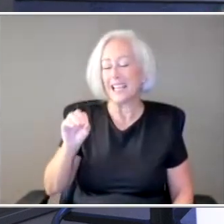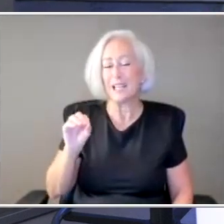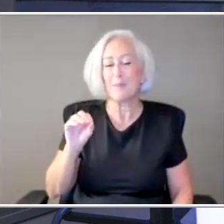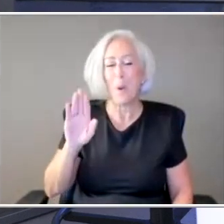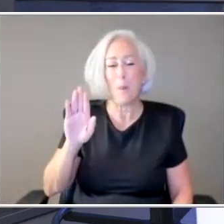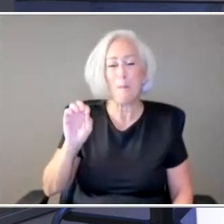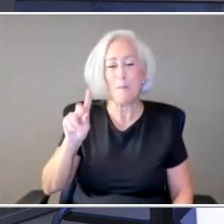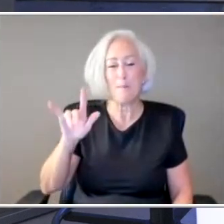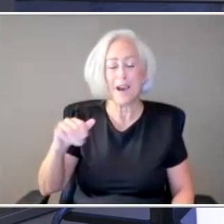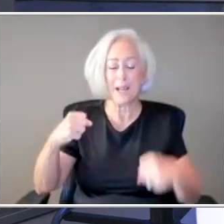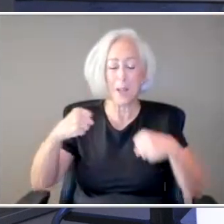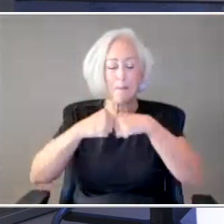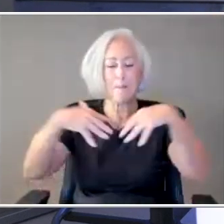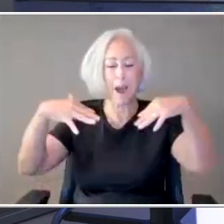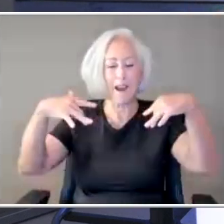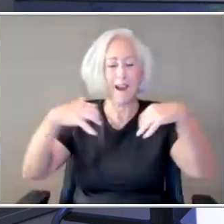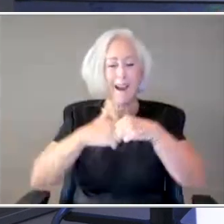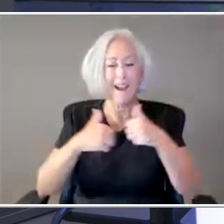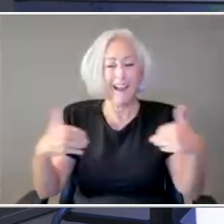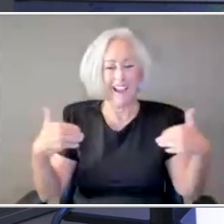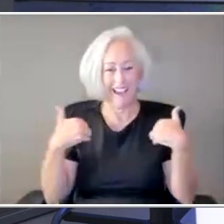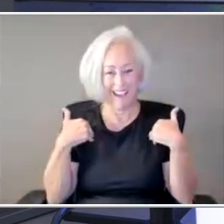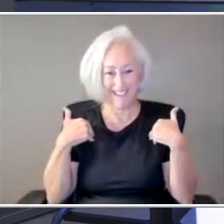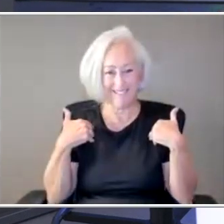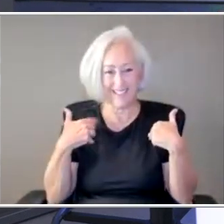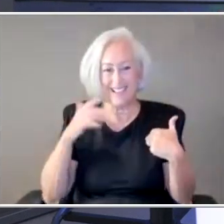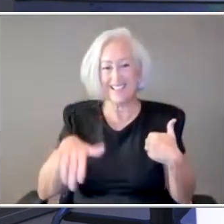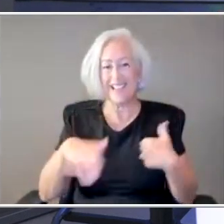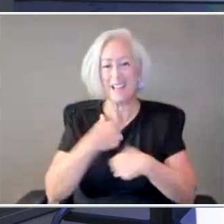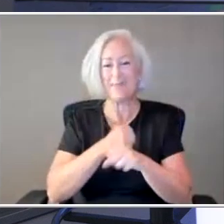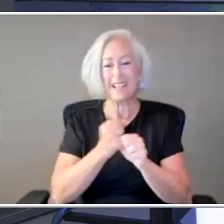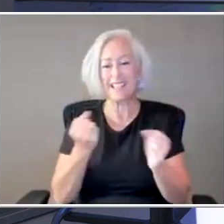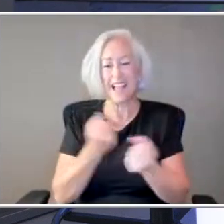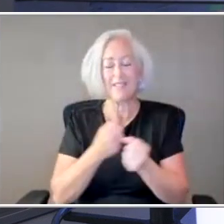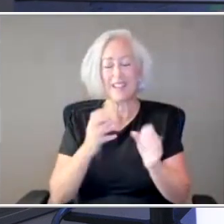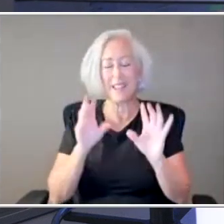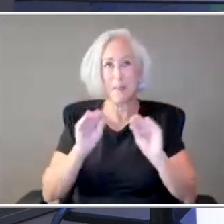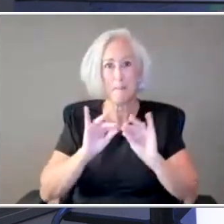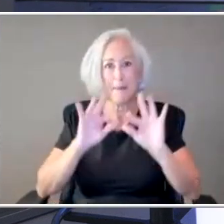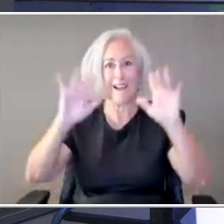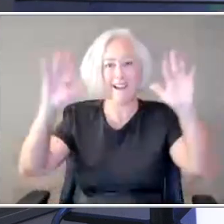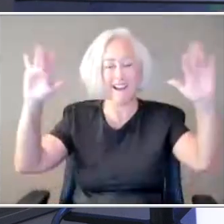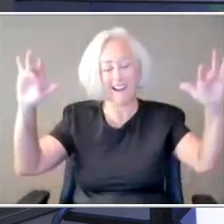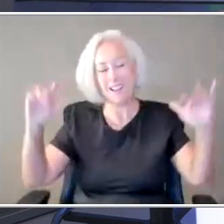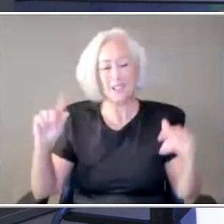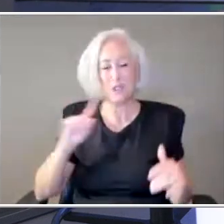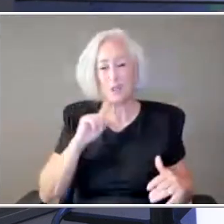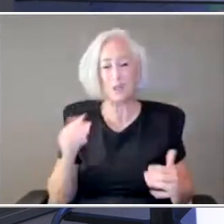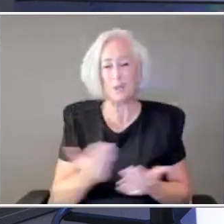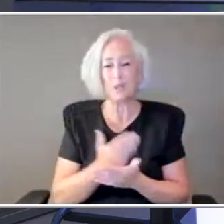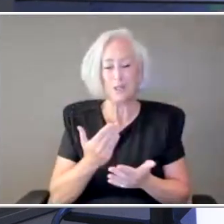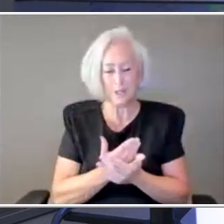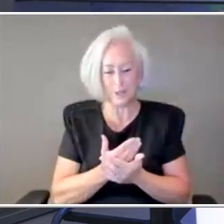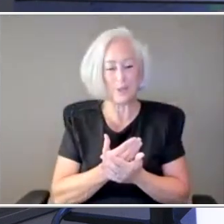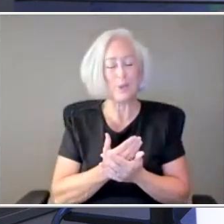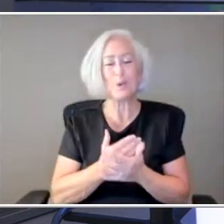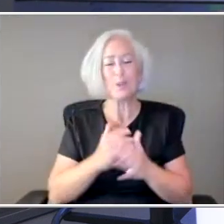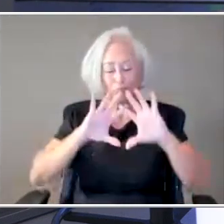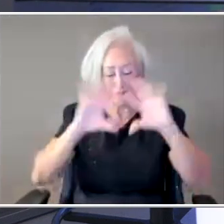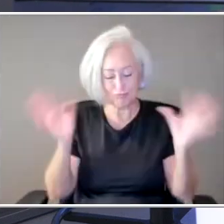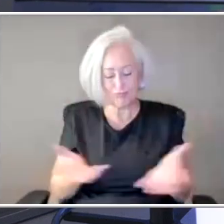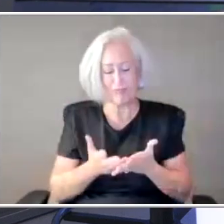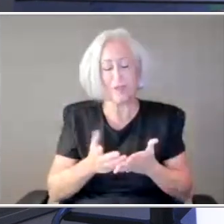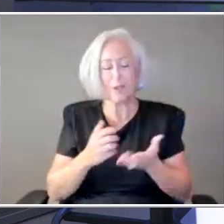and yes, and that makes everything kind of spark into this new realm where you guys really are there for each